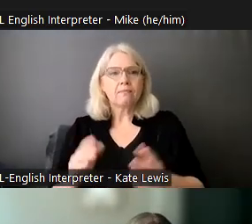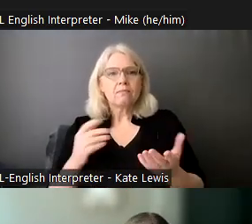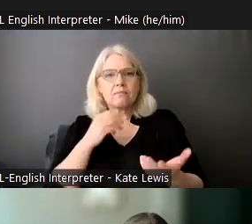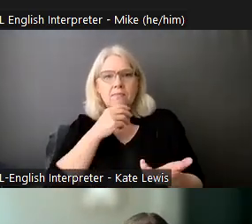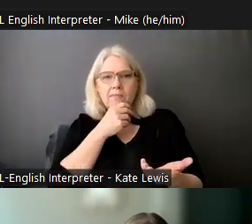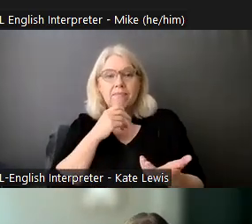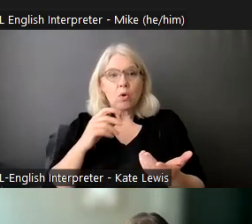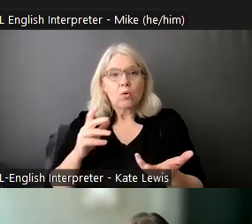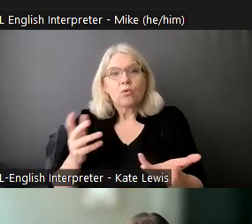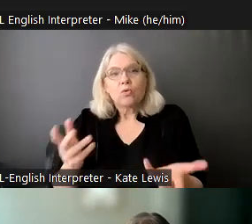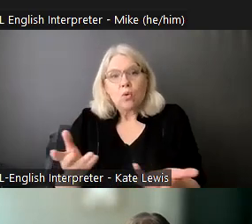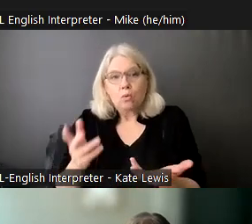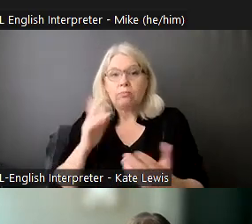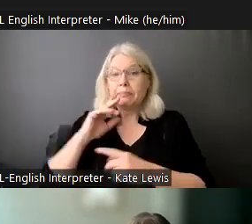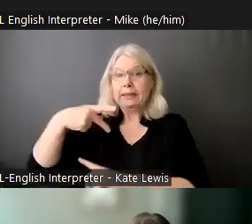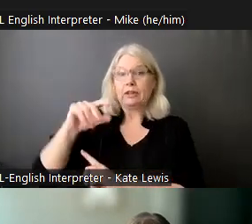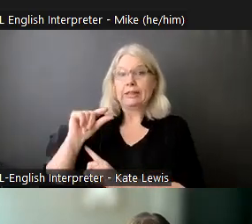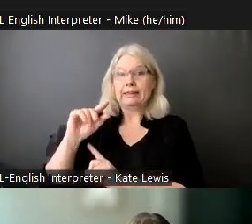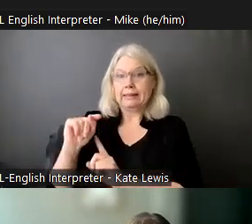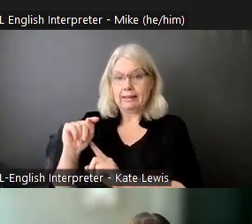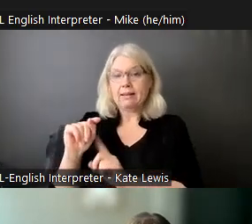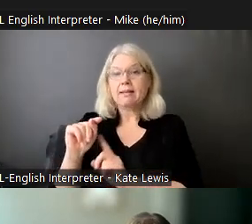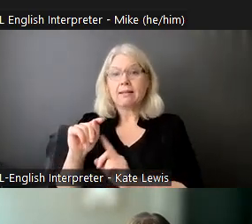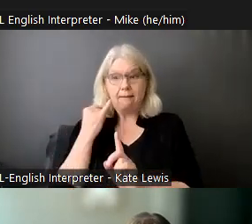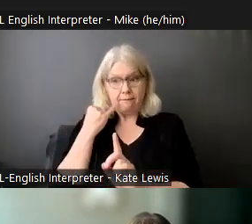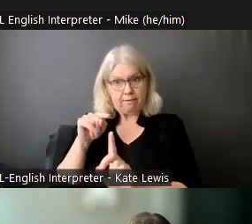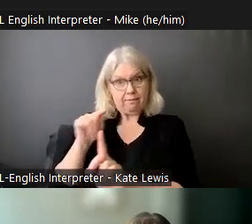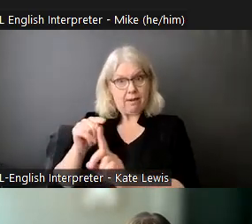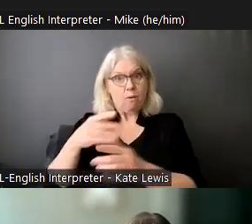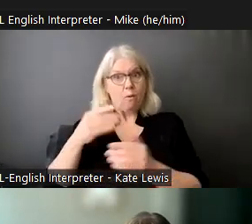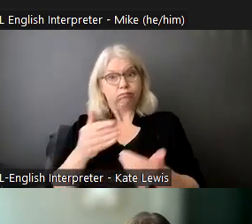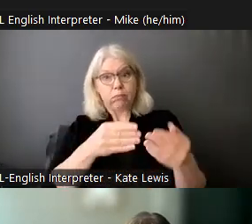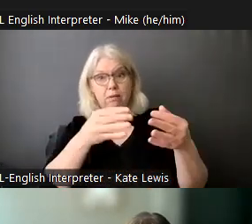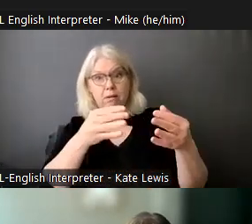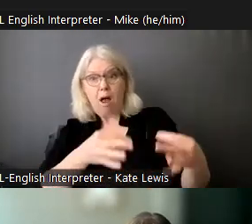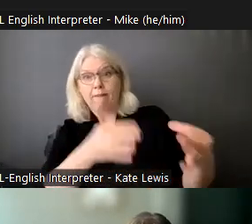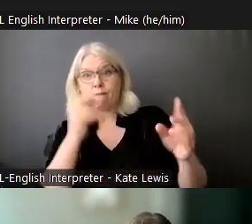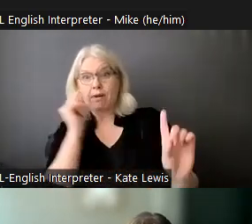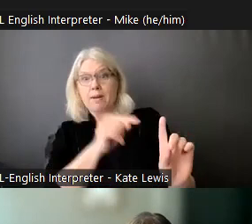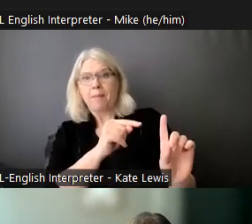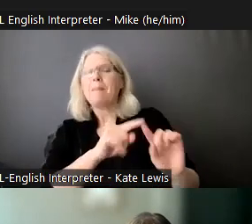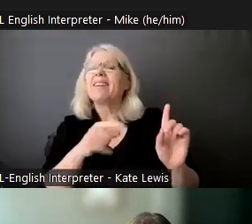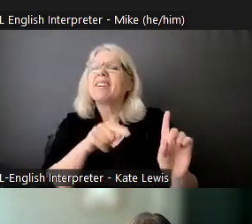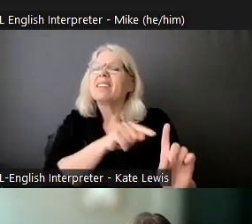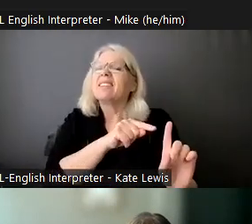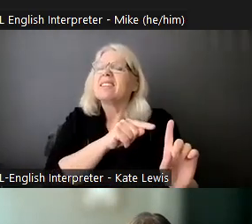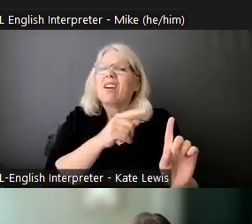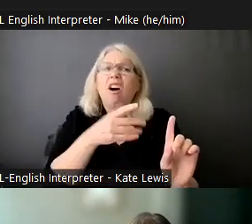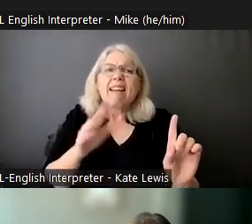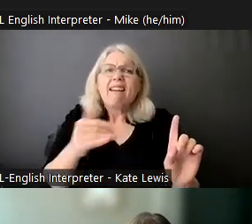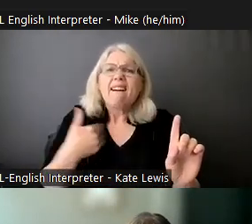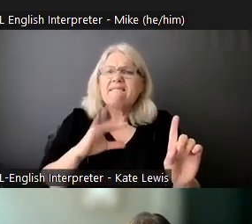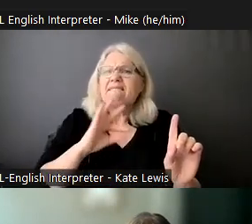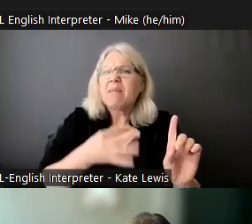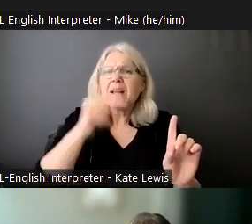and making decisions for an individual, despite the fact that there was some supportive family members around. So if